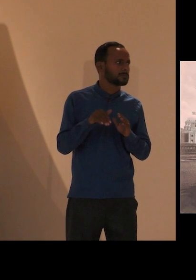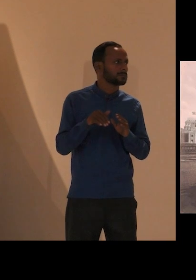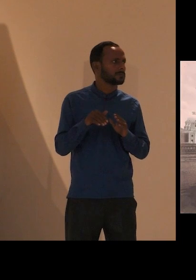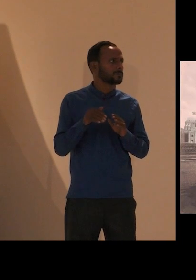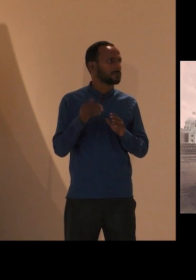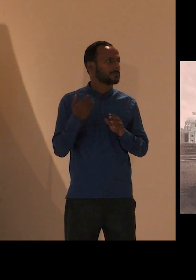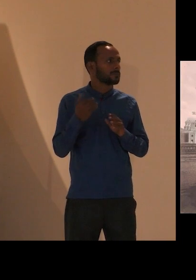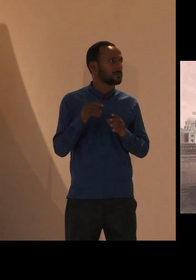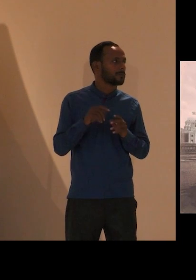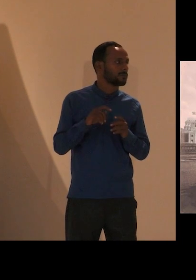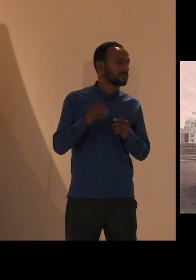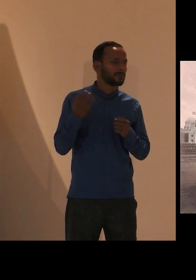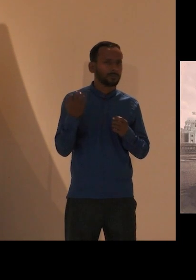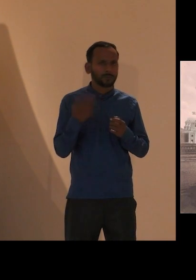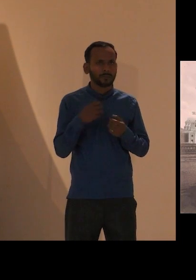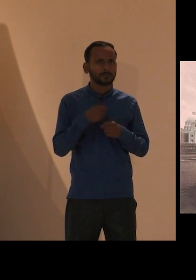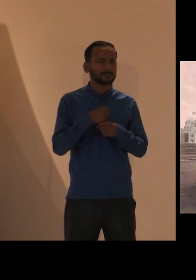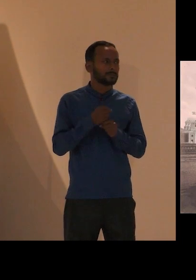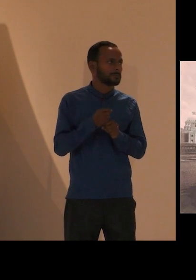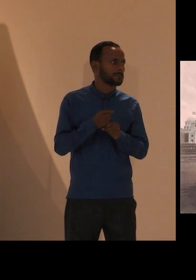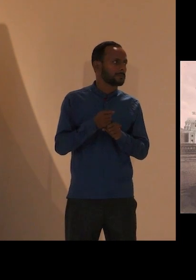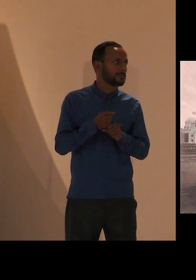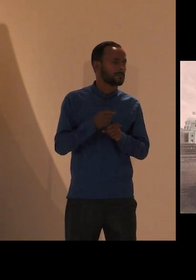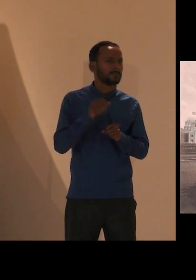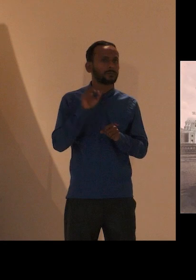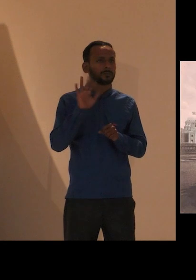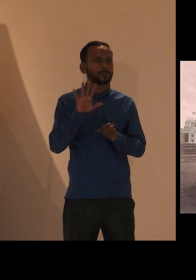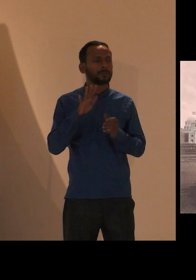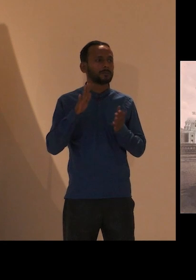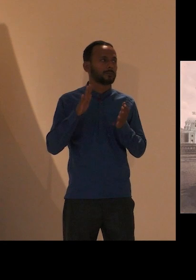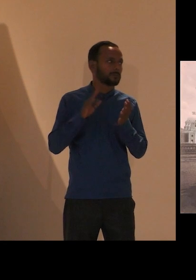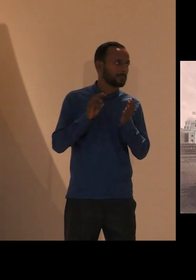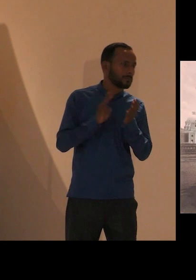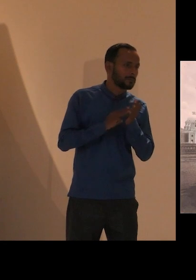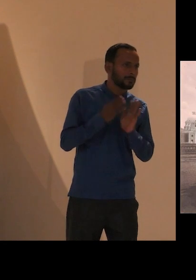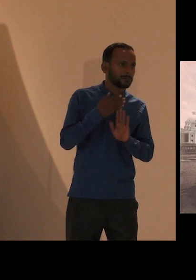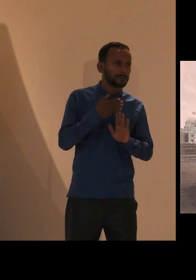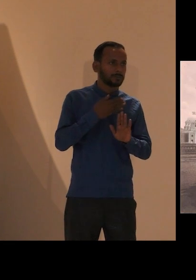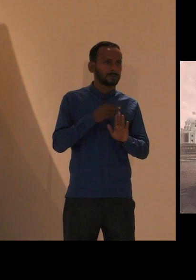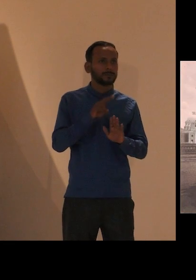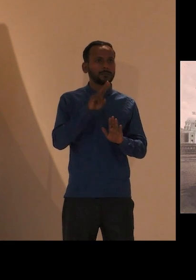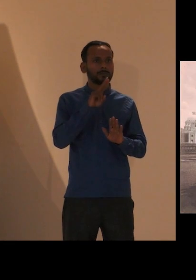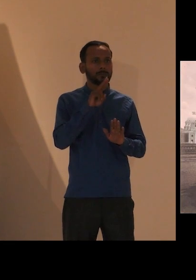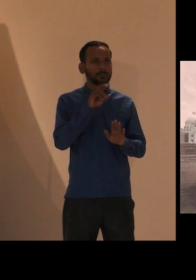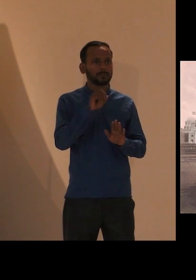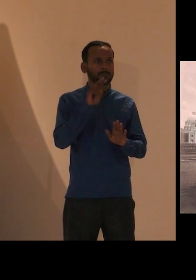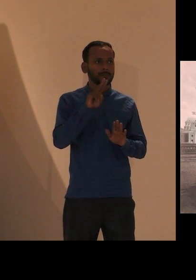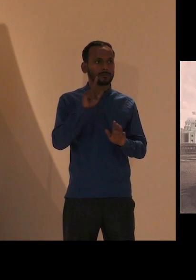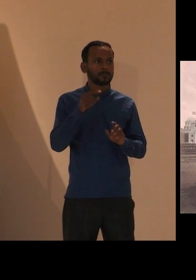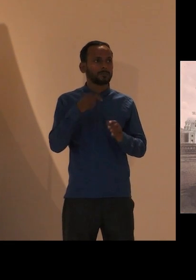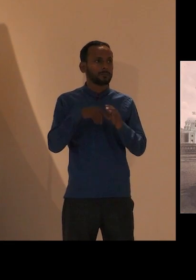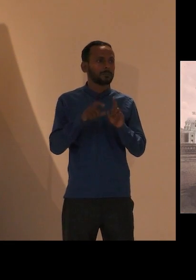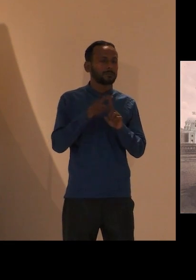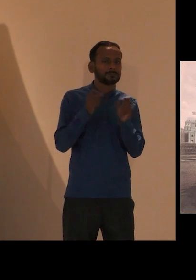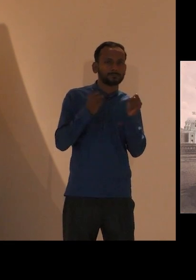nearing the completion of its construction. This is 5 months before the actual inauguration in December 21, and that is on your